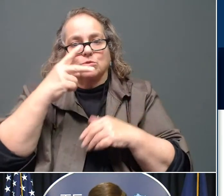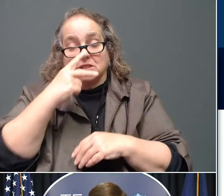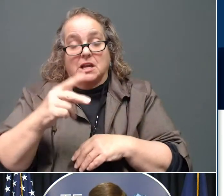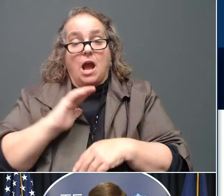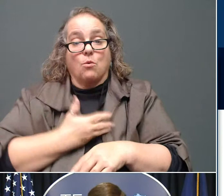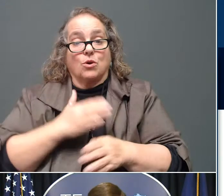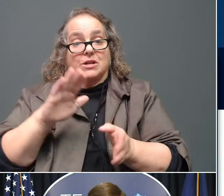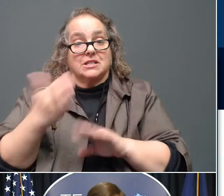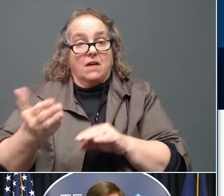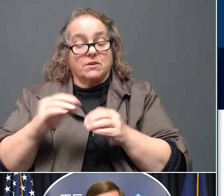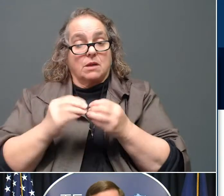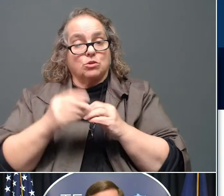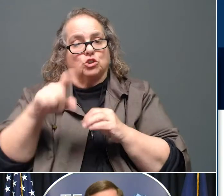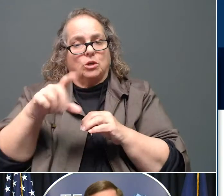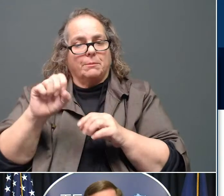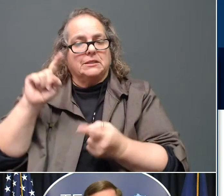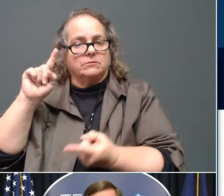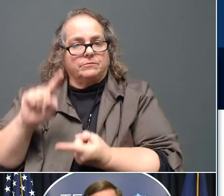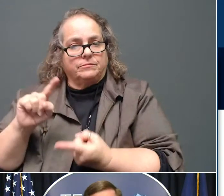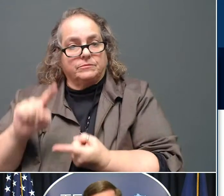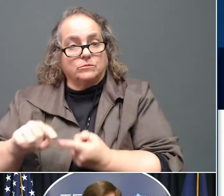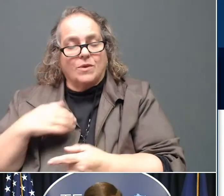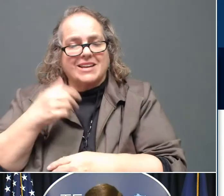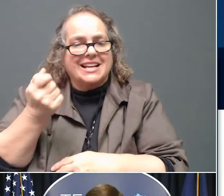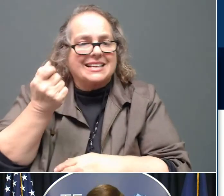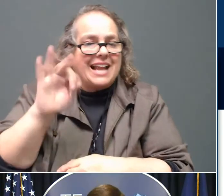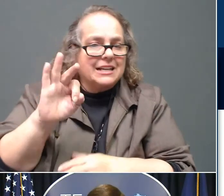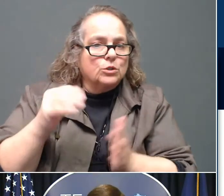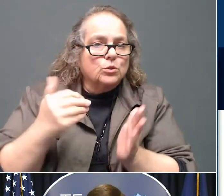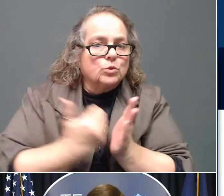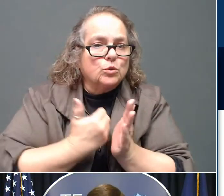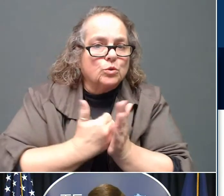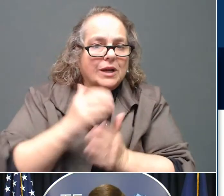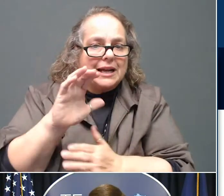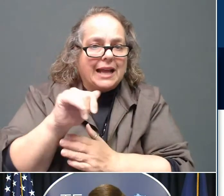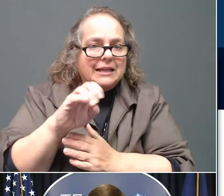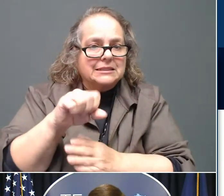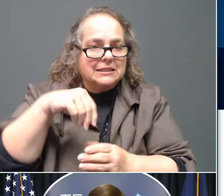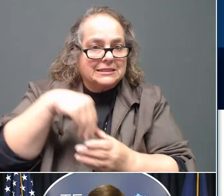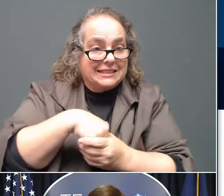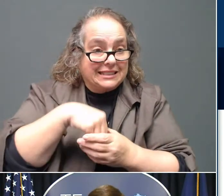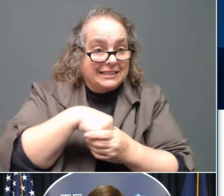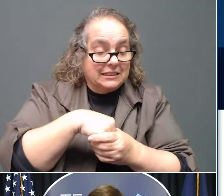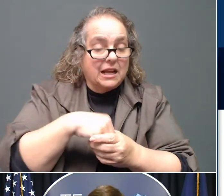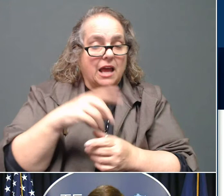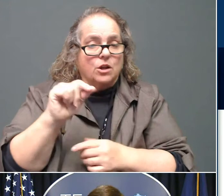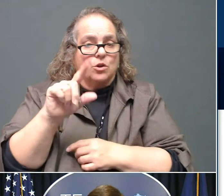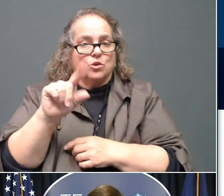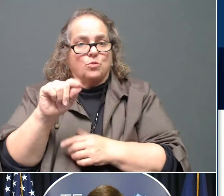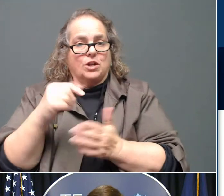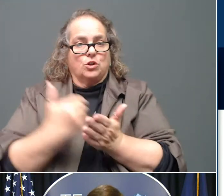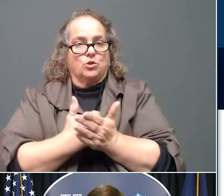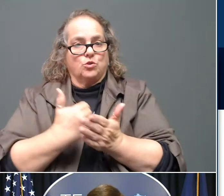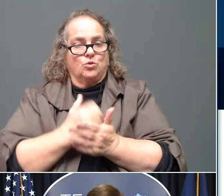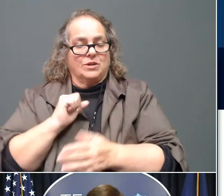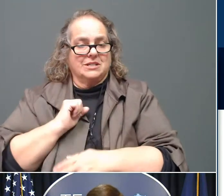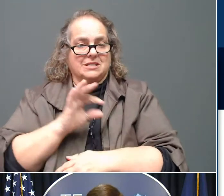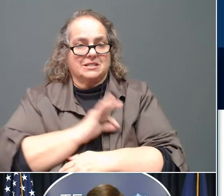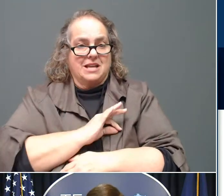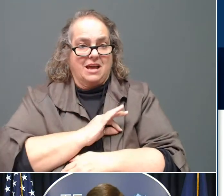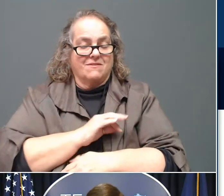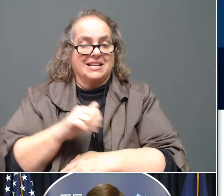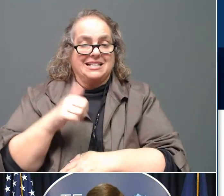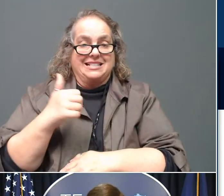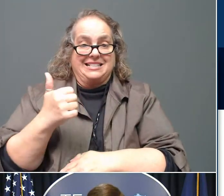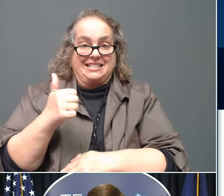decreasing. So we just have 19 new cases of residents, 20 new cases of staff, 10 additional